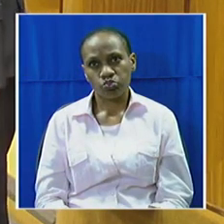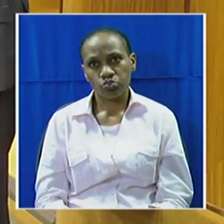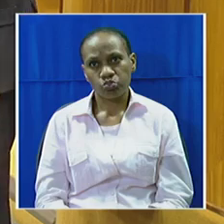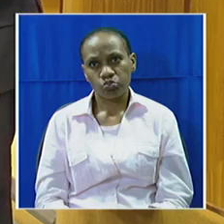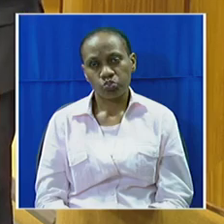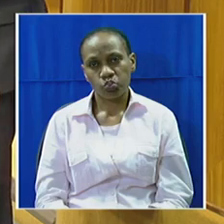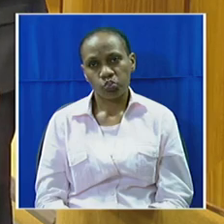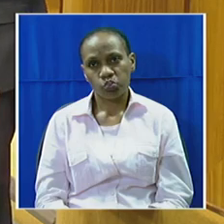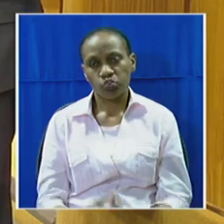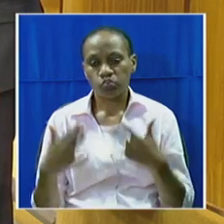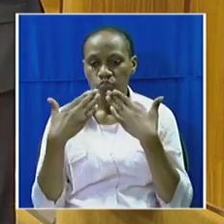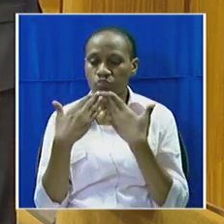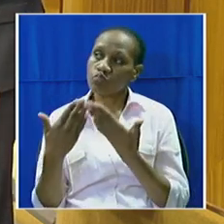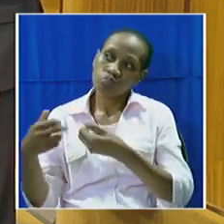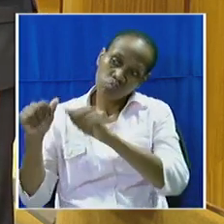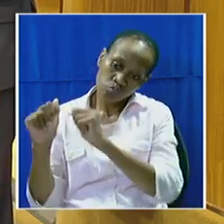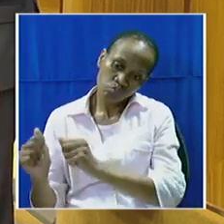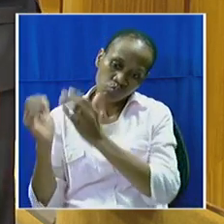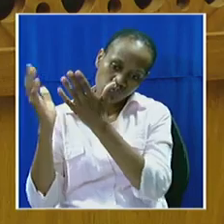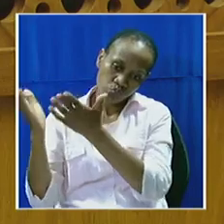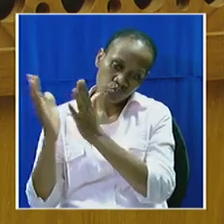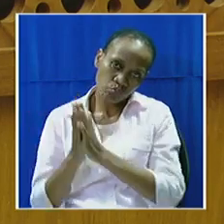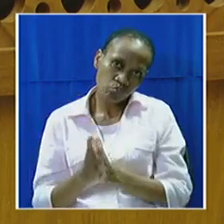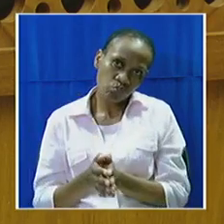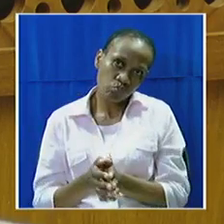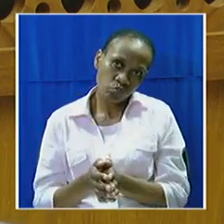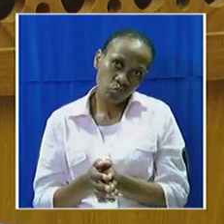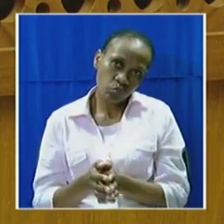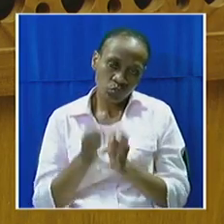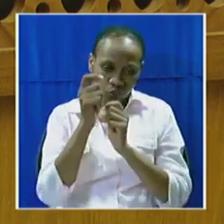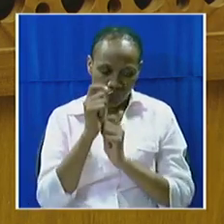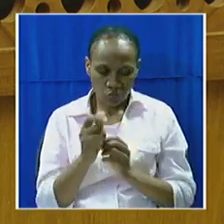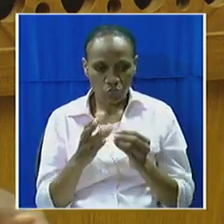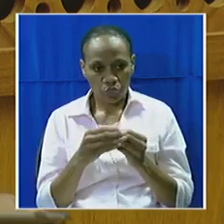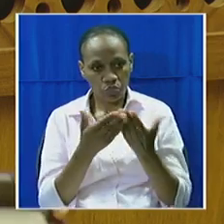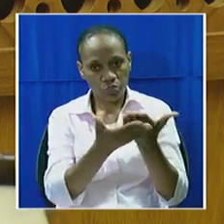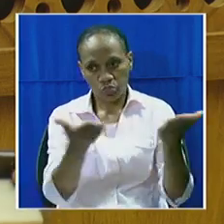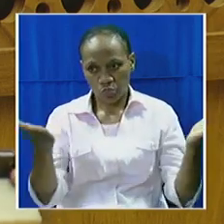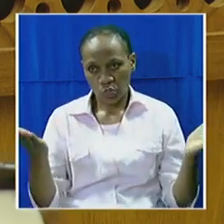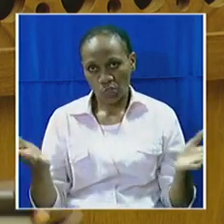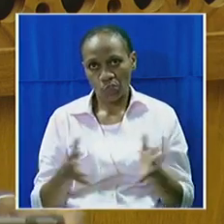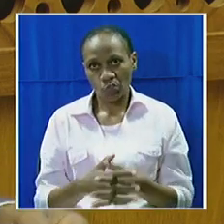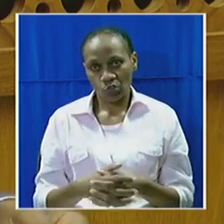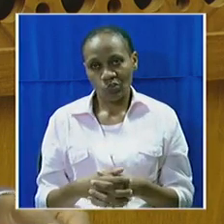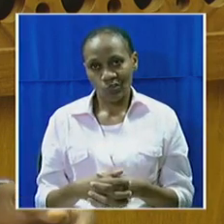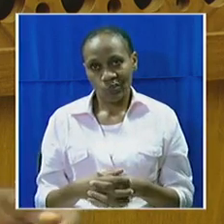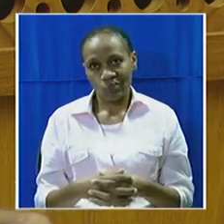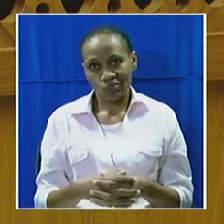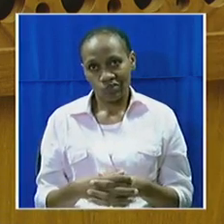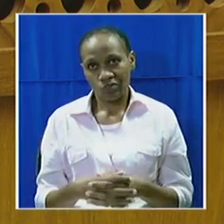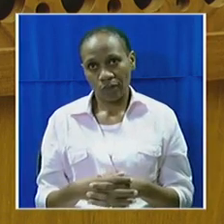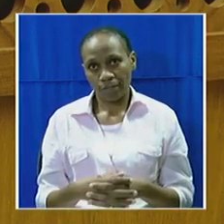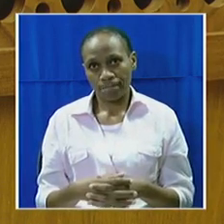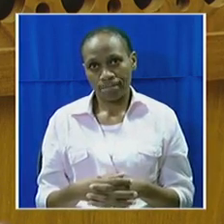Thank you, House Chairperson. The honourable members of this House, I want